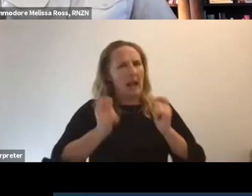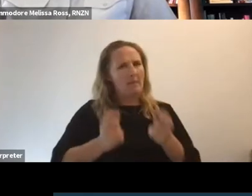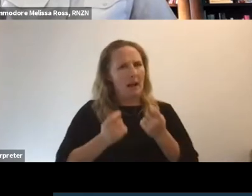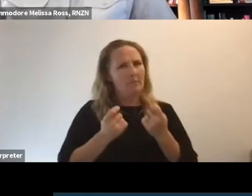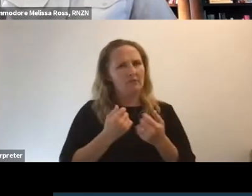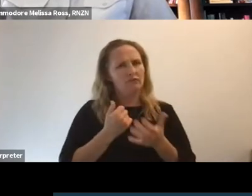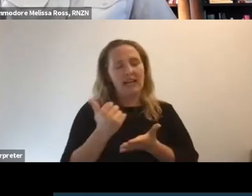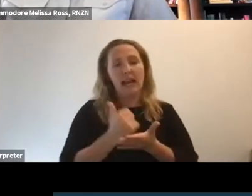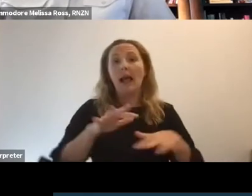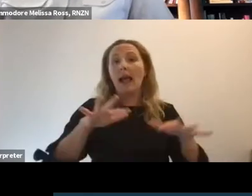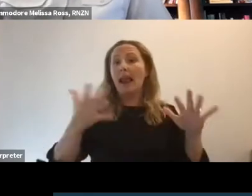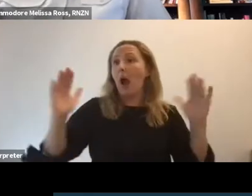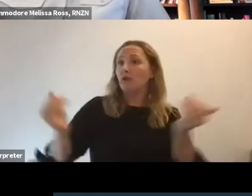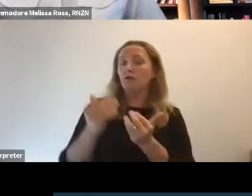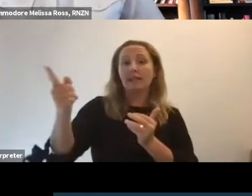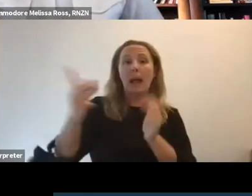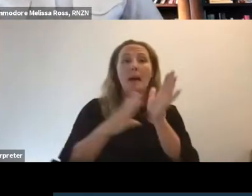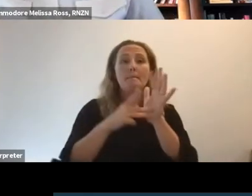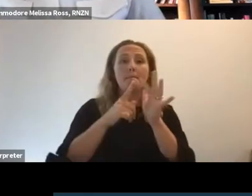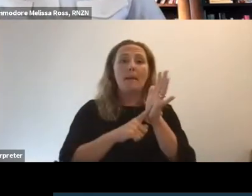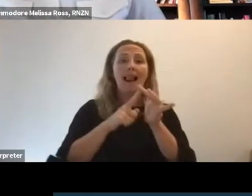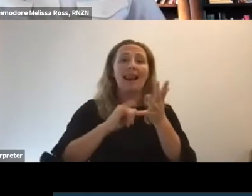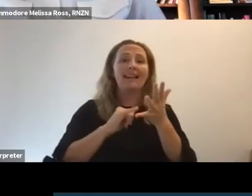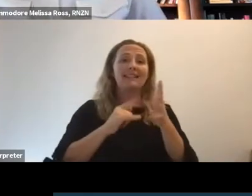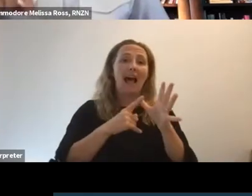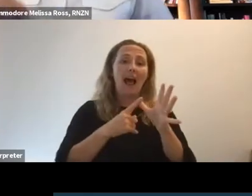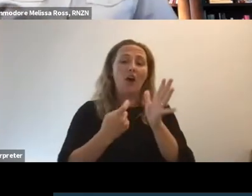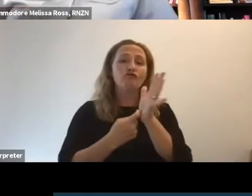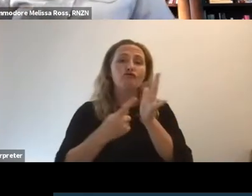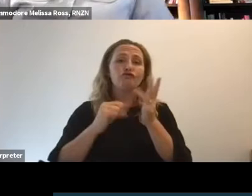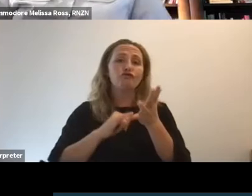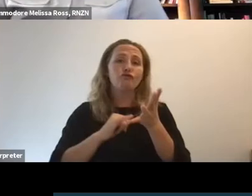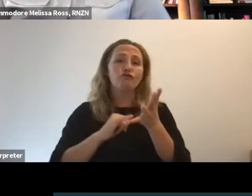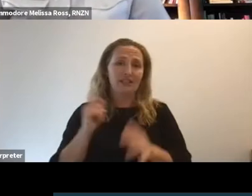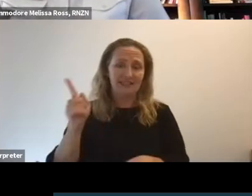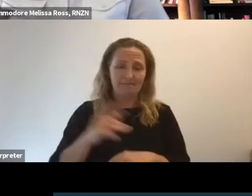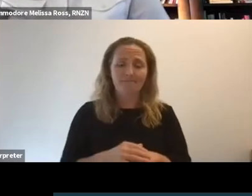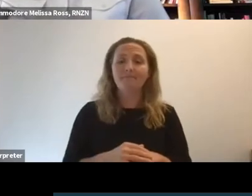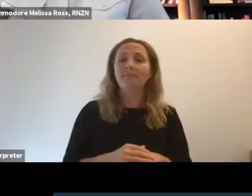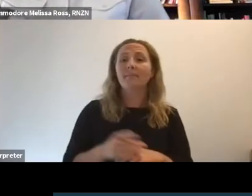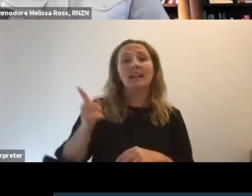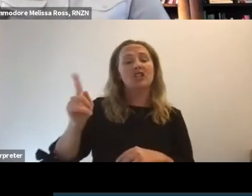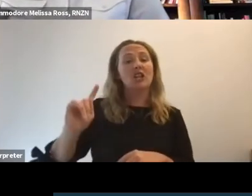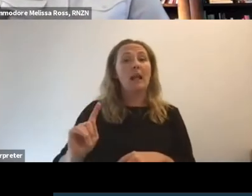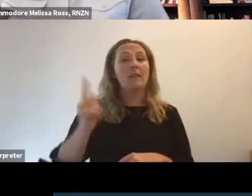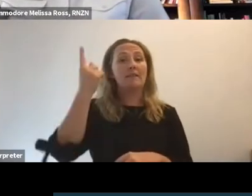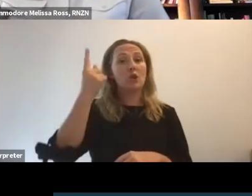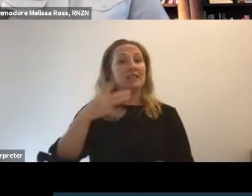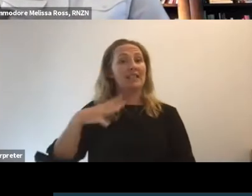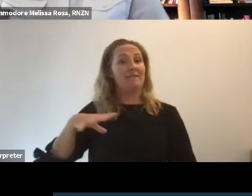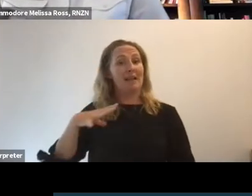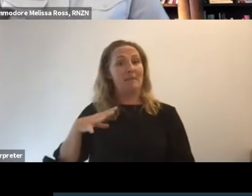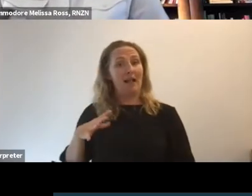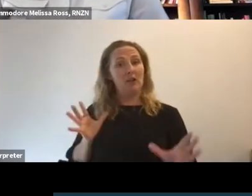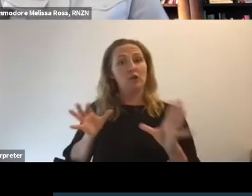I wanted to introduce now Melissa Ross. Melissa was the first female to join the New Zealand Navy and has been